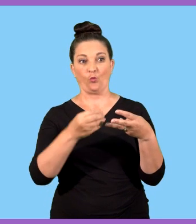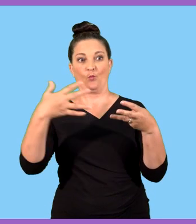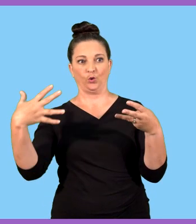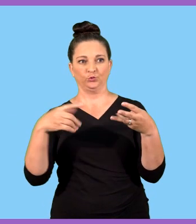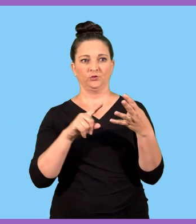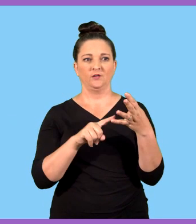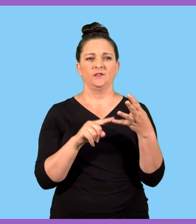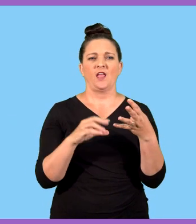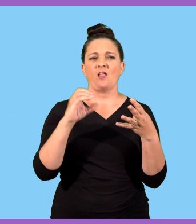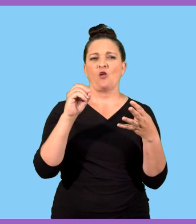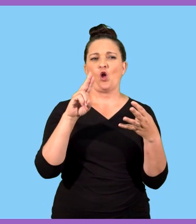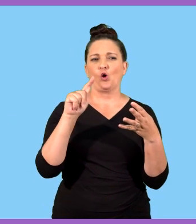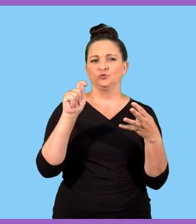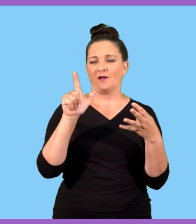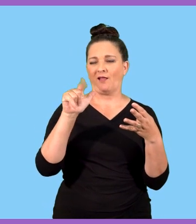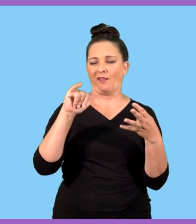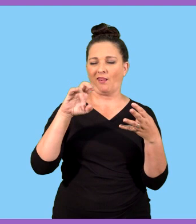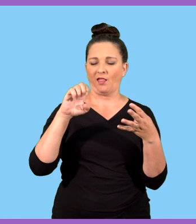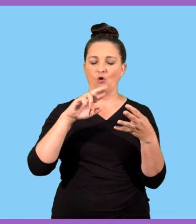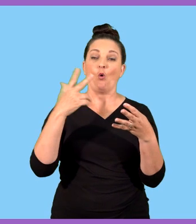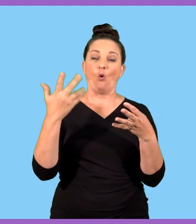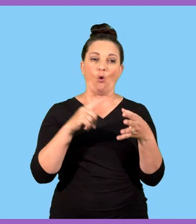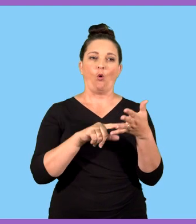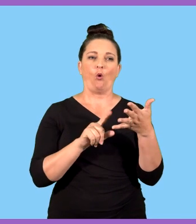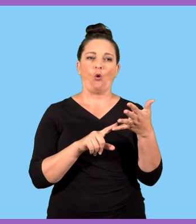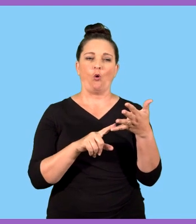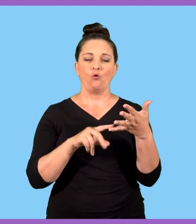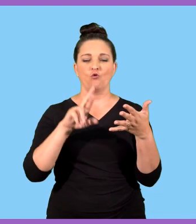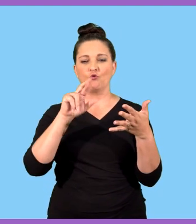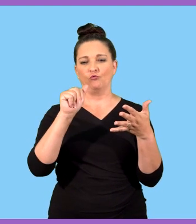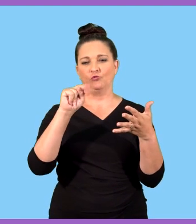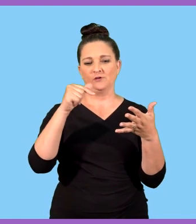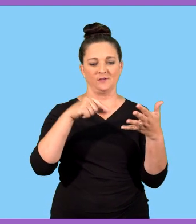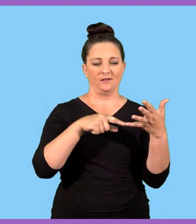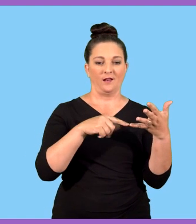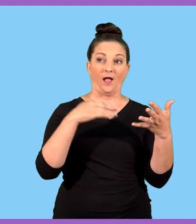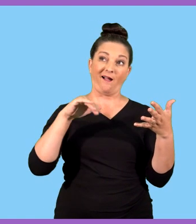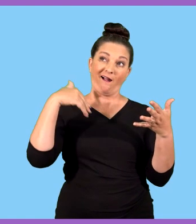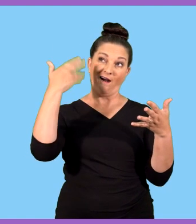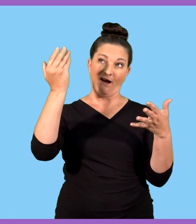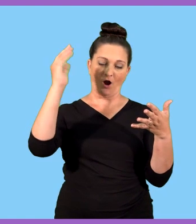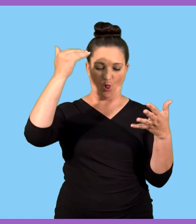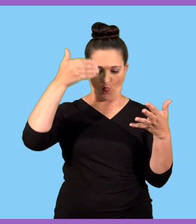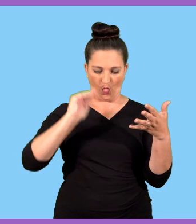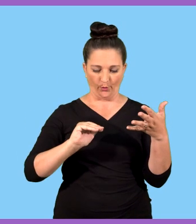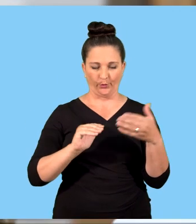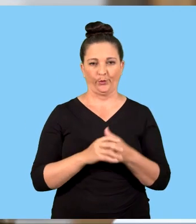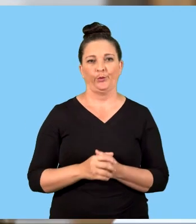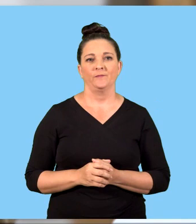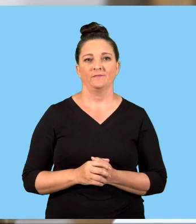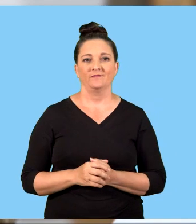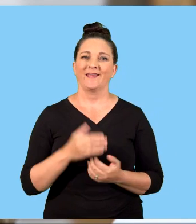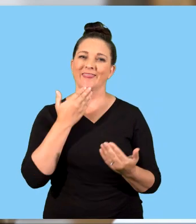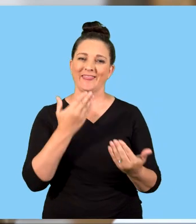is too far from the others. Range, the highest value minus the lowest value.